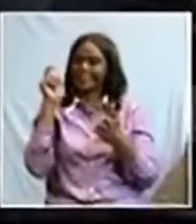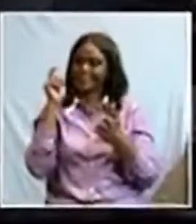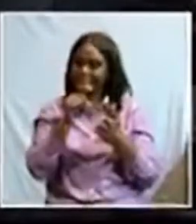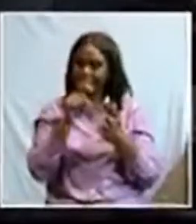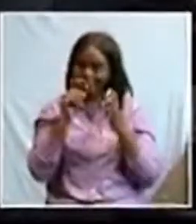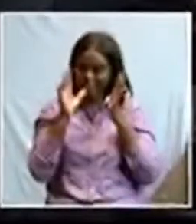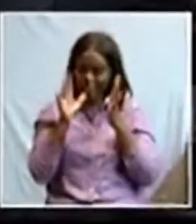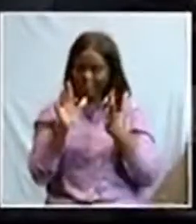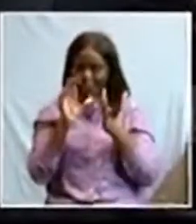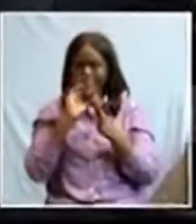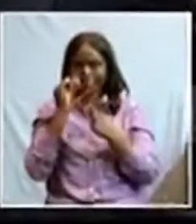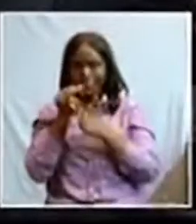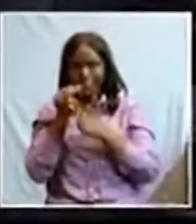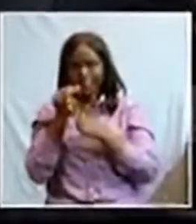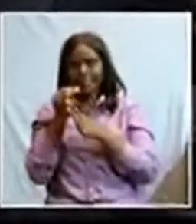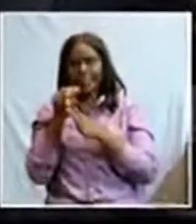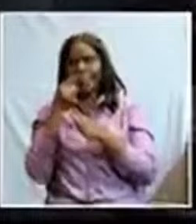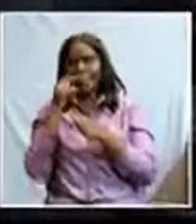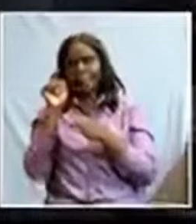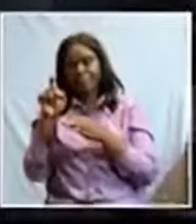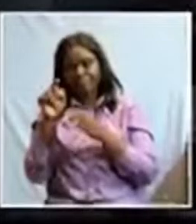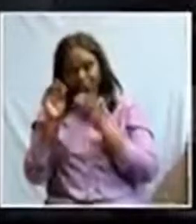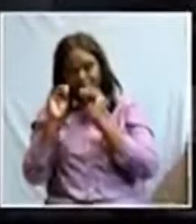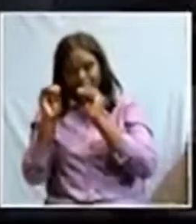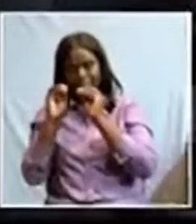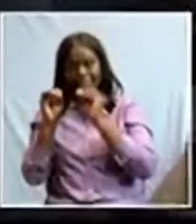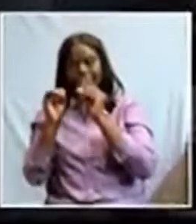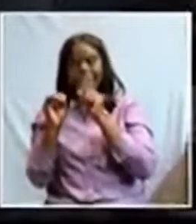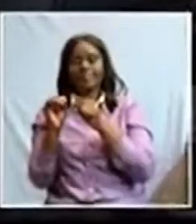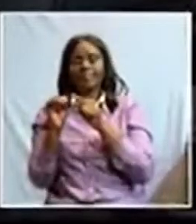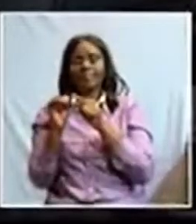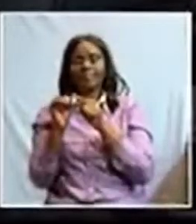instructor or the instructed?